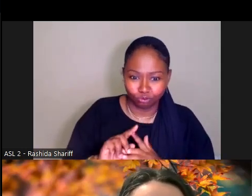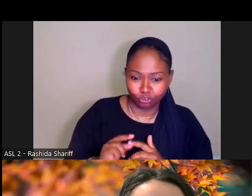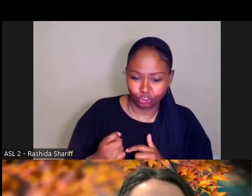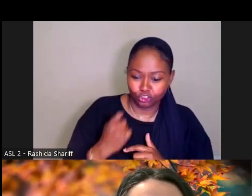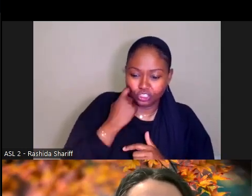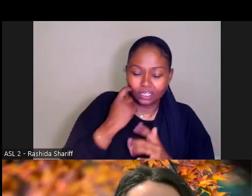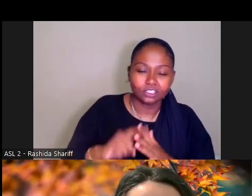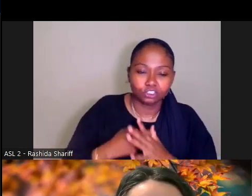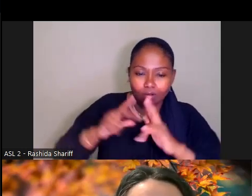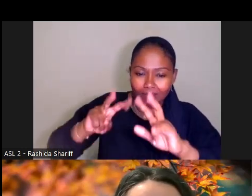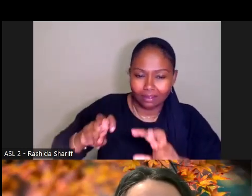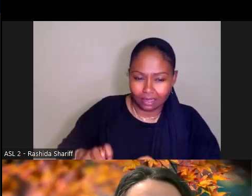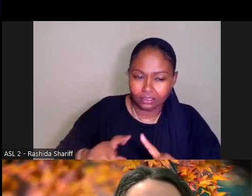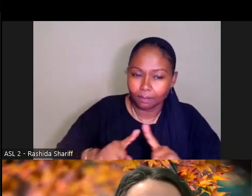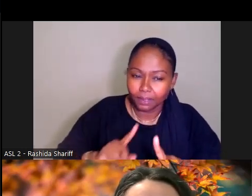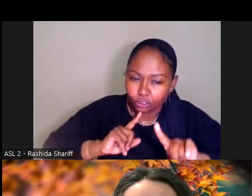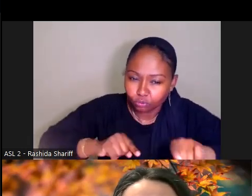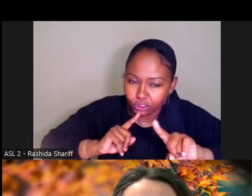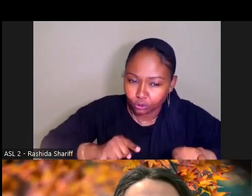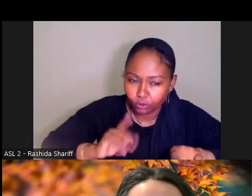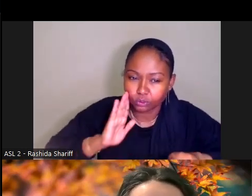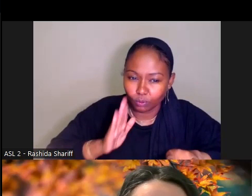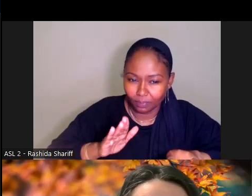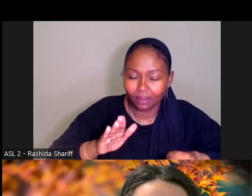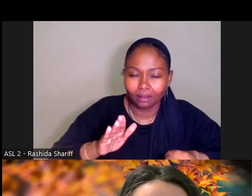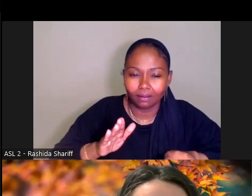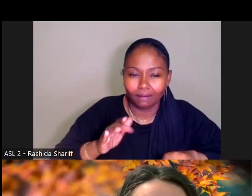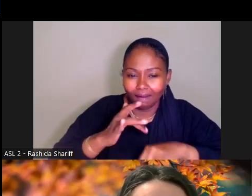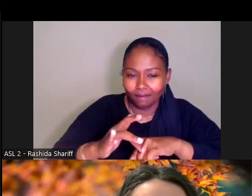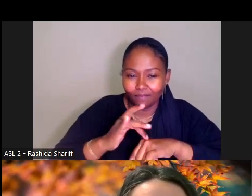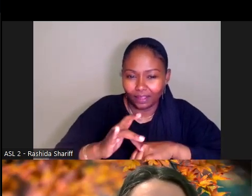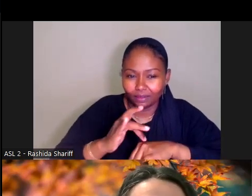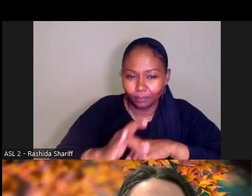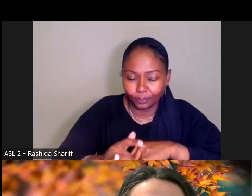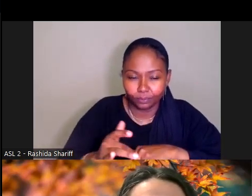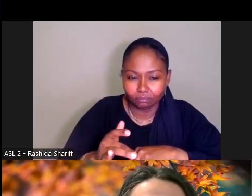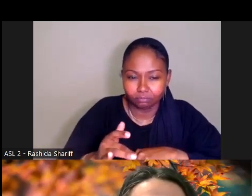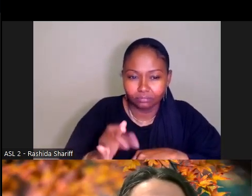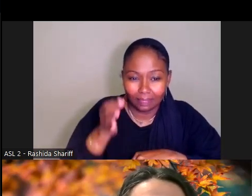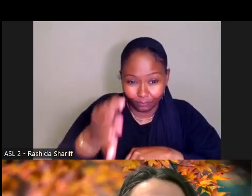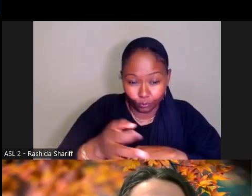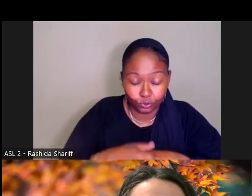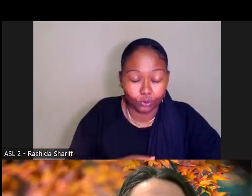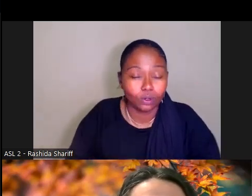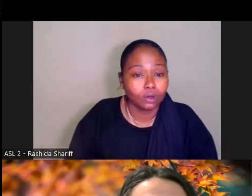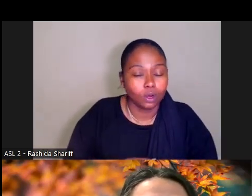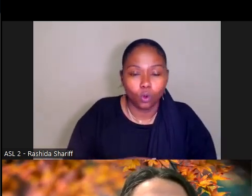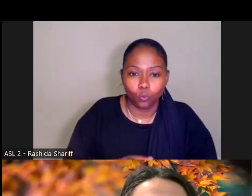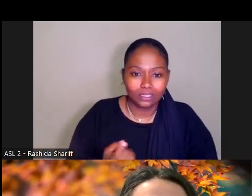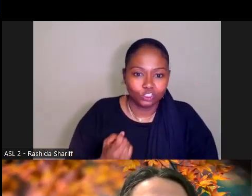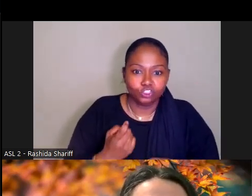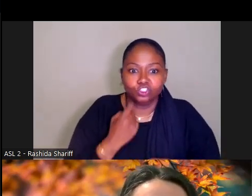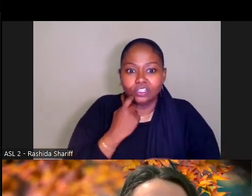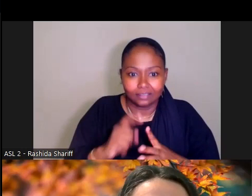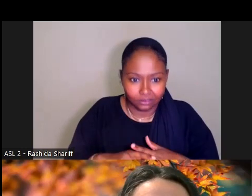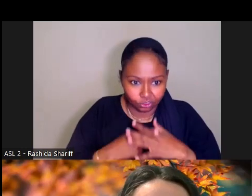the results of these interviews will be forthcoming. I'm at the very, very early stages right now, but I have